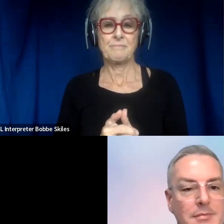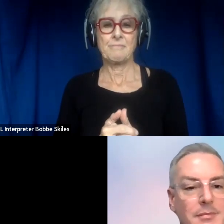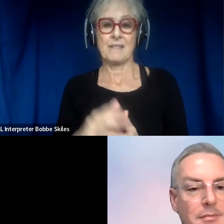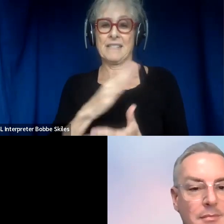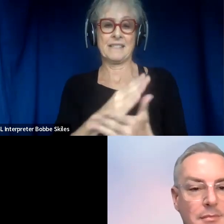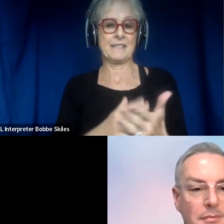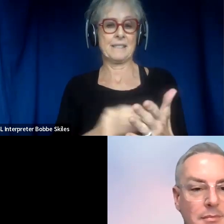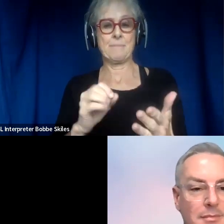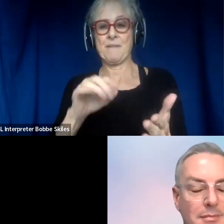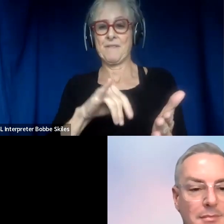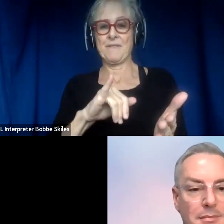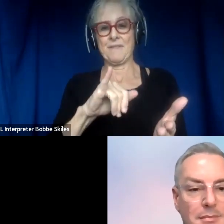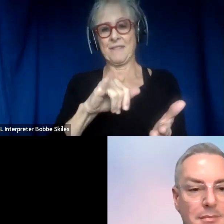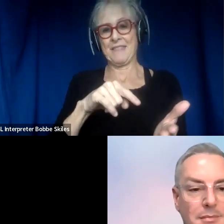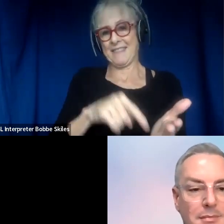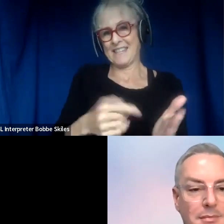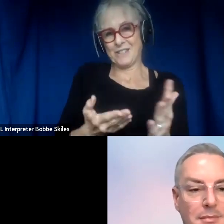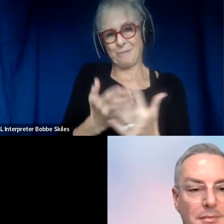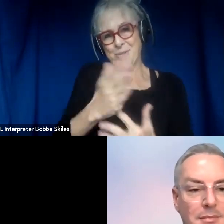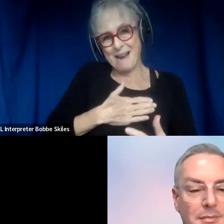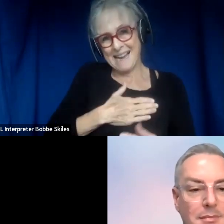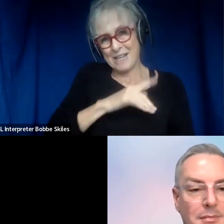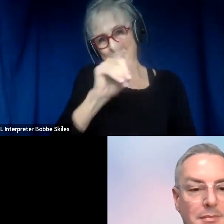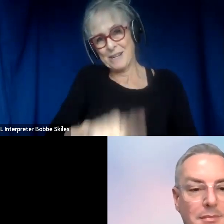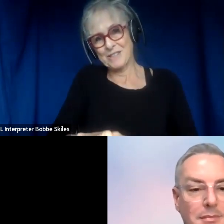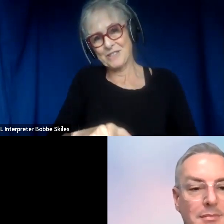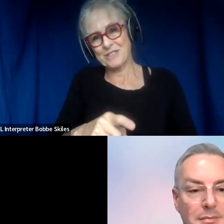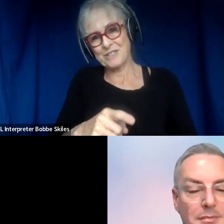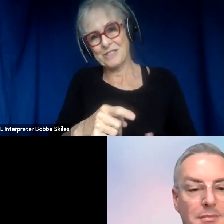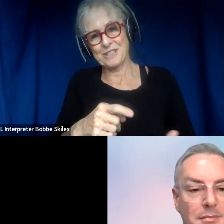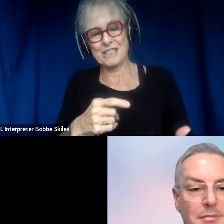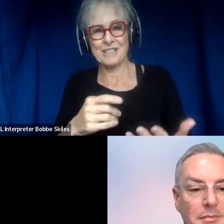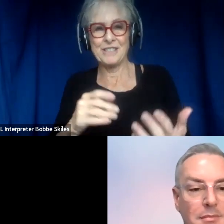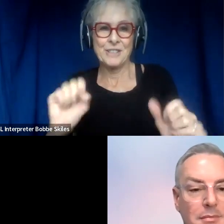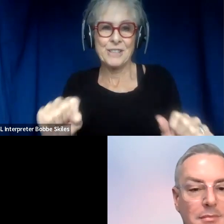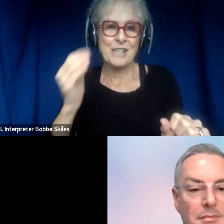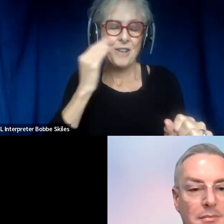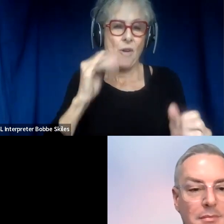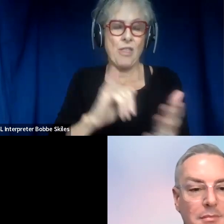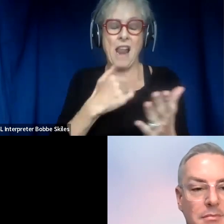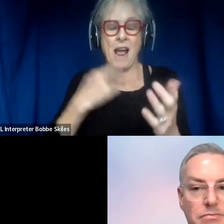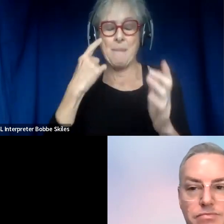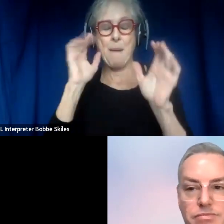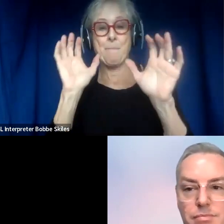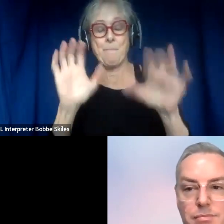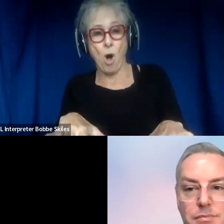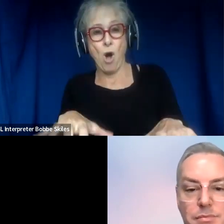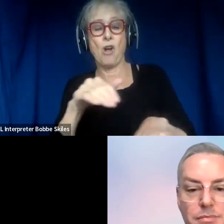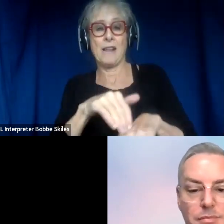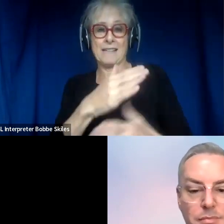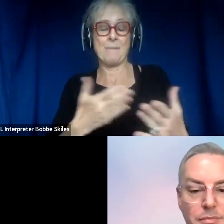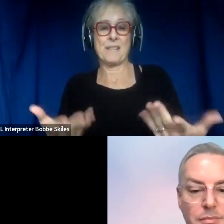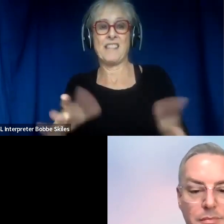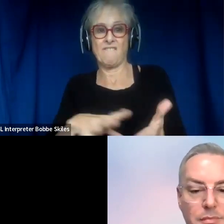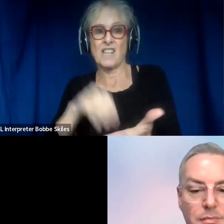it clearly through my questioning, you can tell that appalled at some of the things that I've learned. I